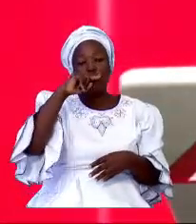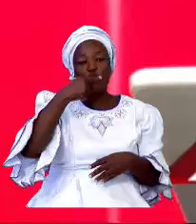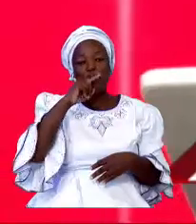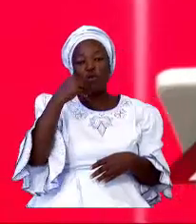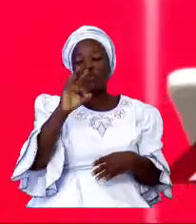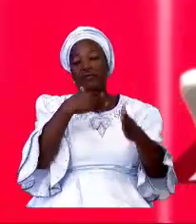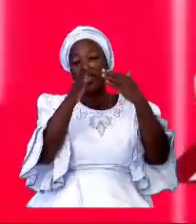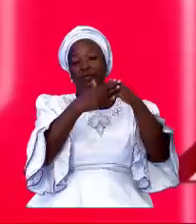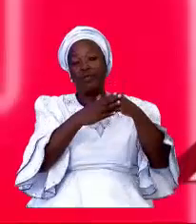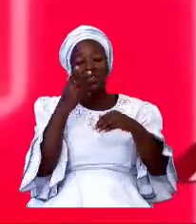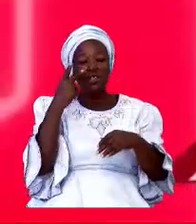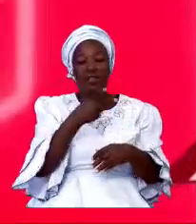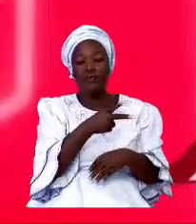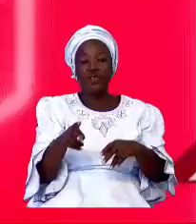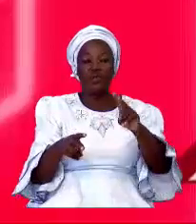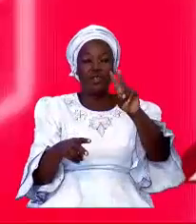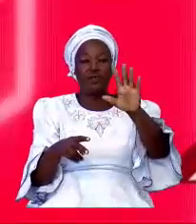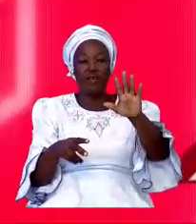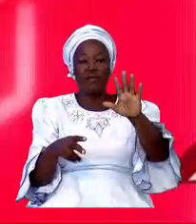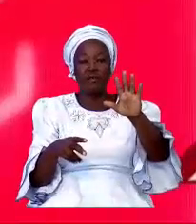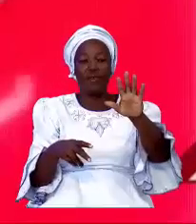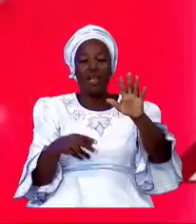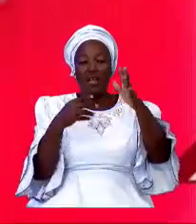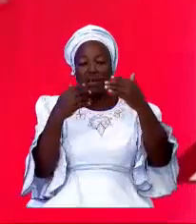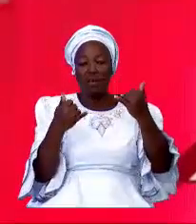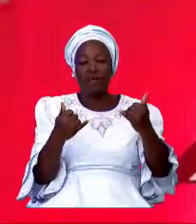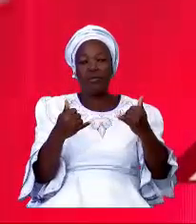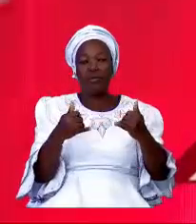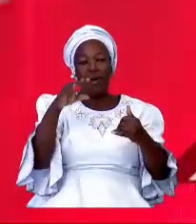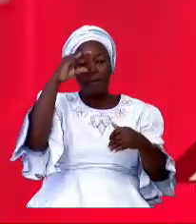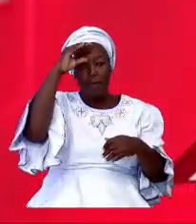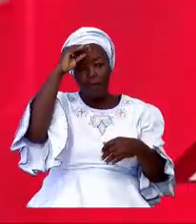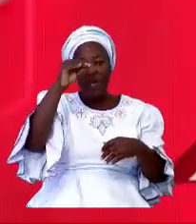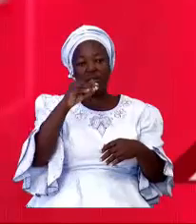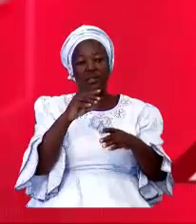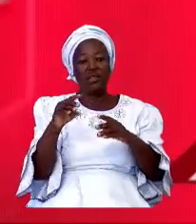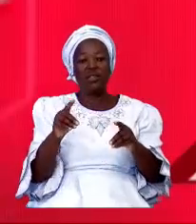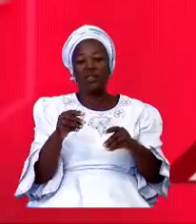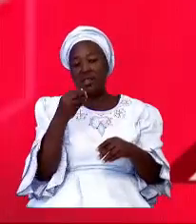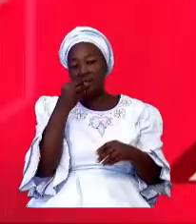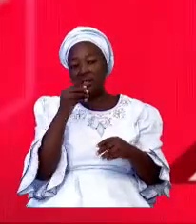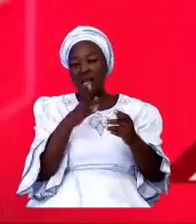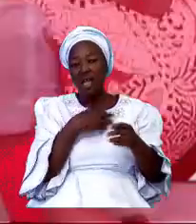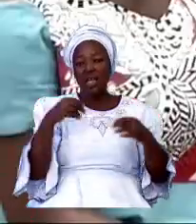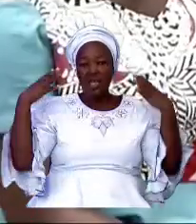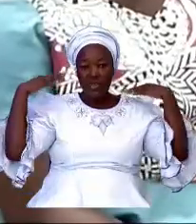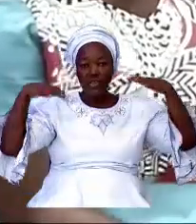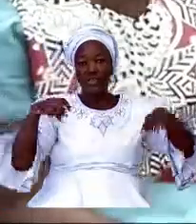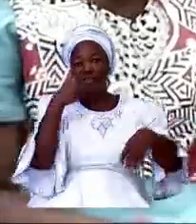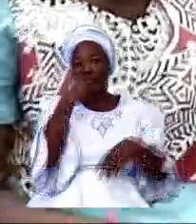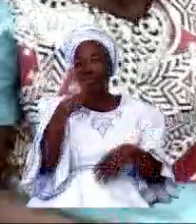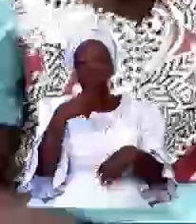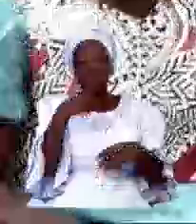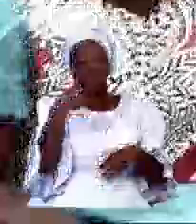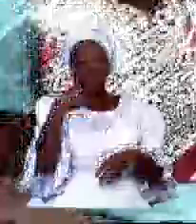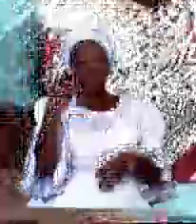and it is the food, the corn of heaven. Look at verse 25. "Man did eat